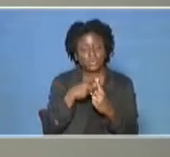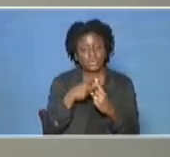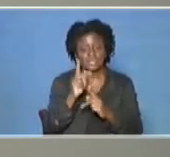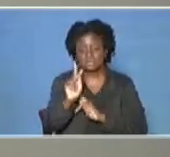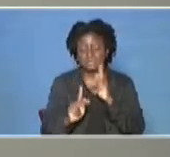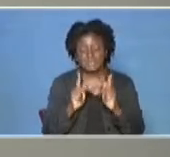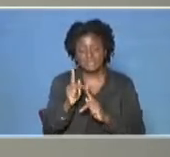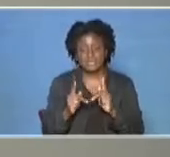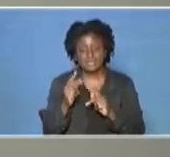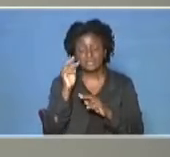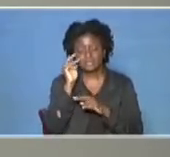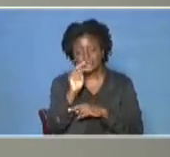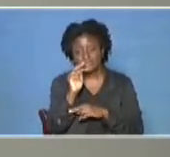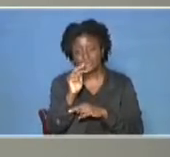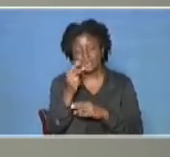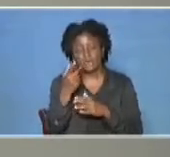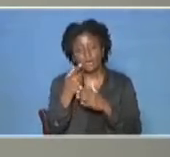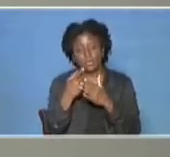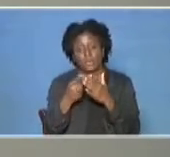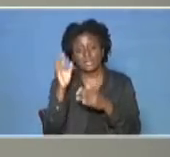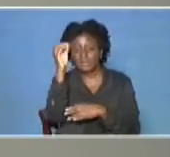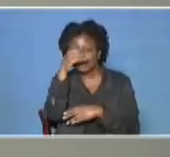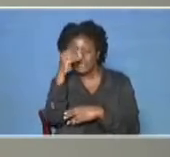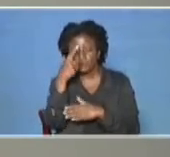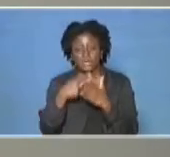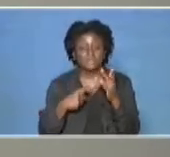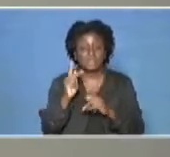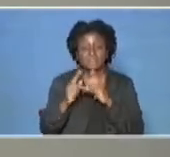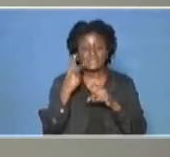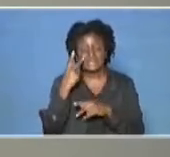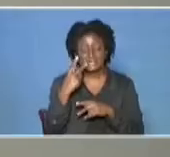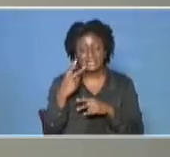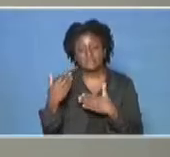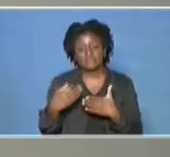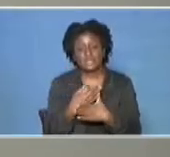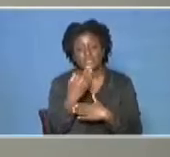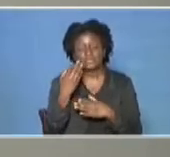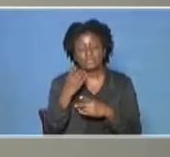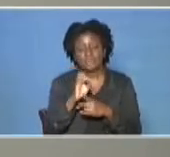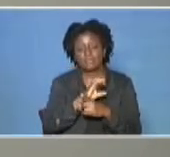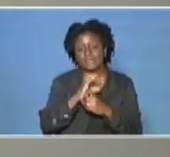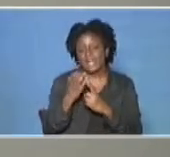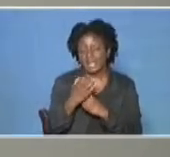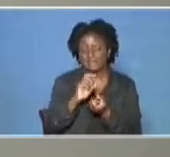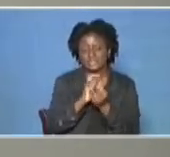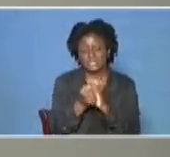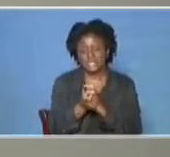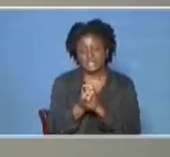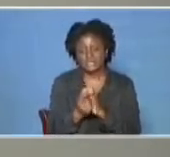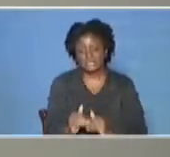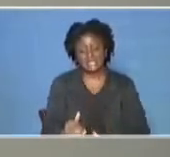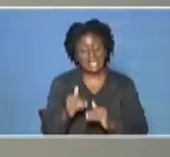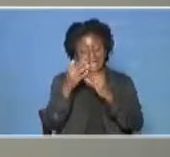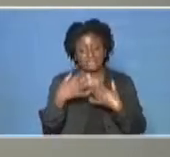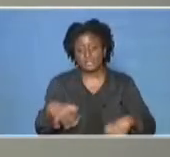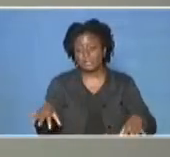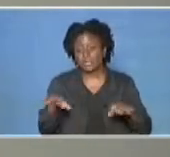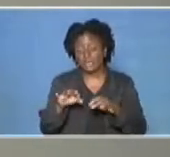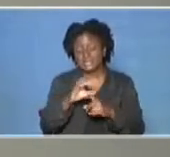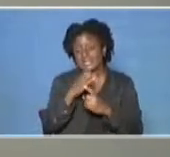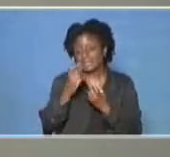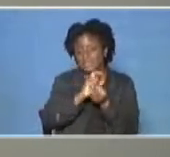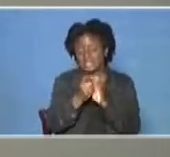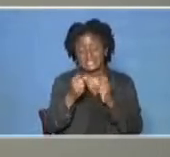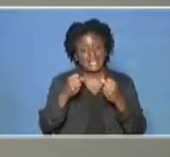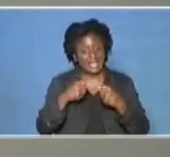what the Bahamian public sees as threats from climate change, the level of importance that climate change does have generally, as well as here in